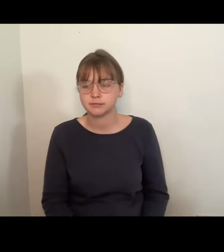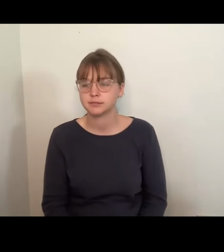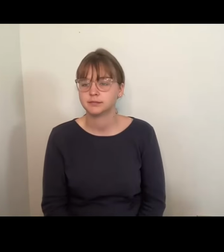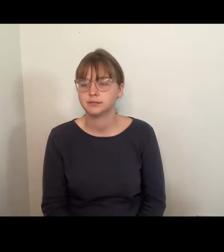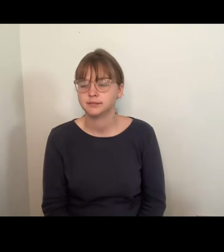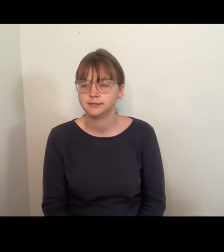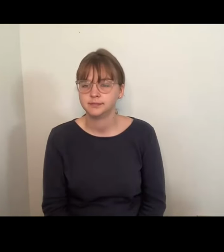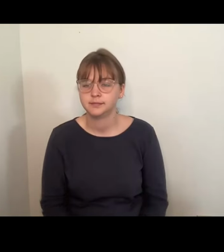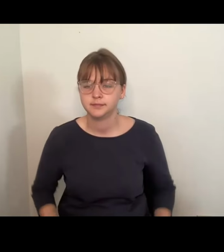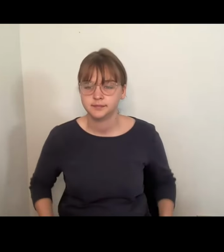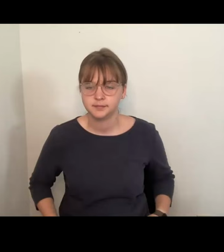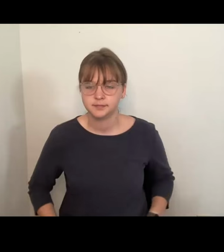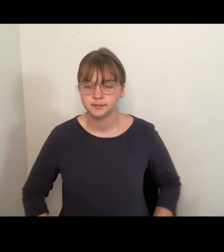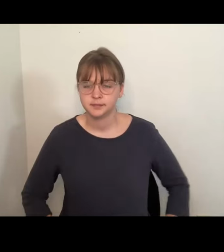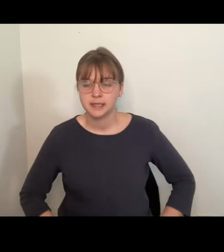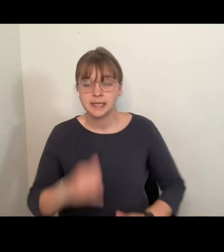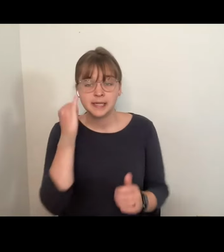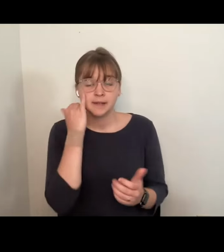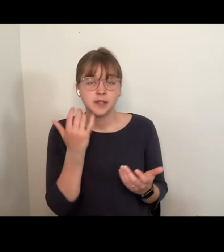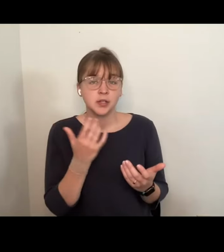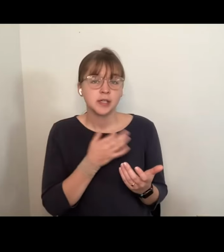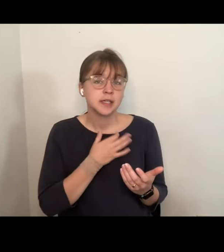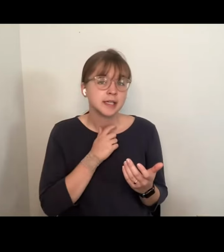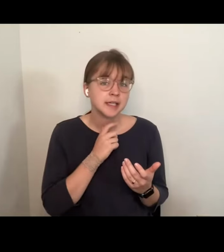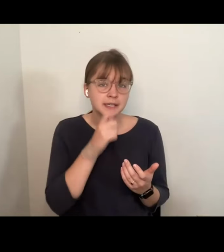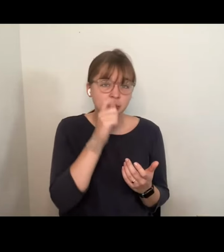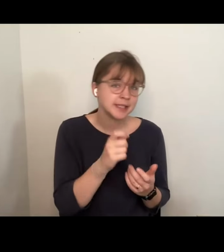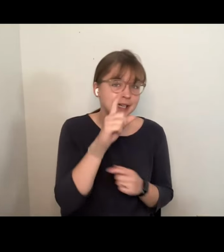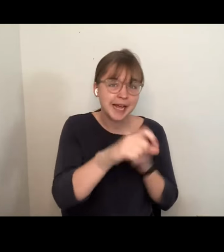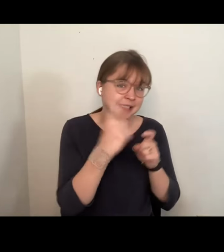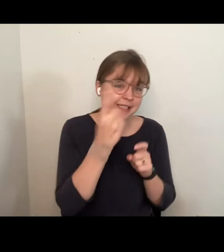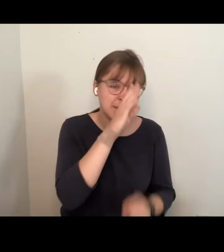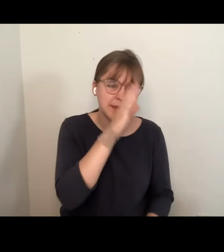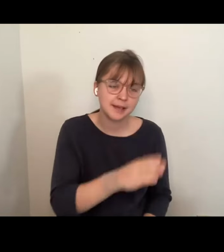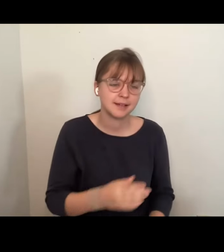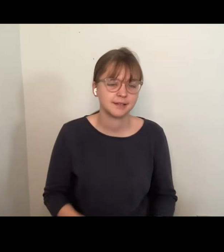if you'd like to ask a question live.